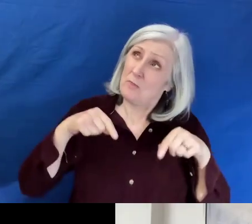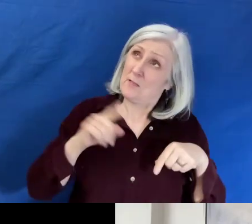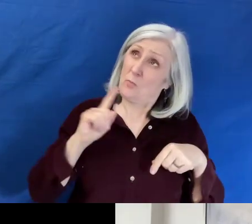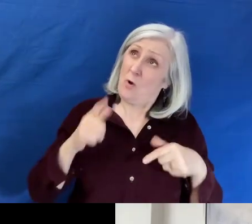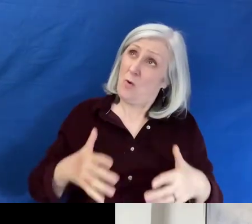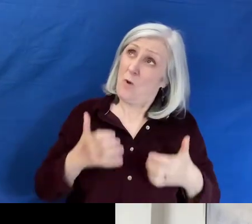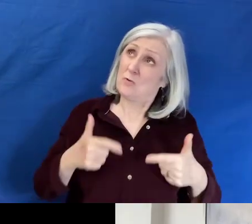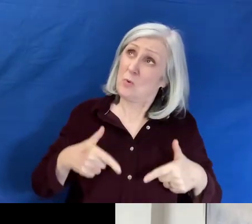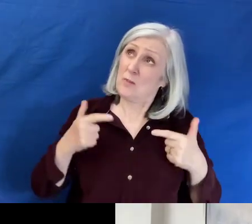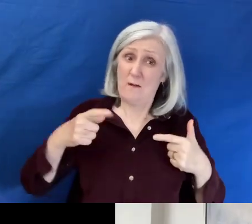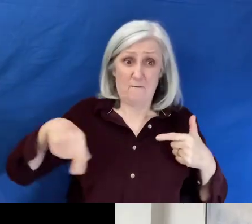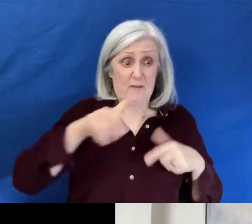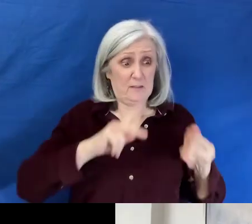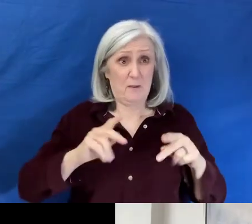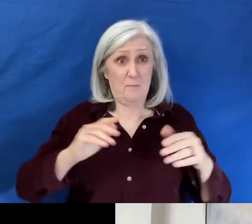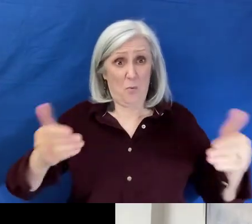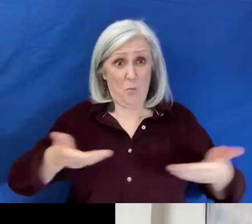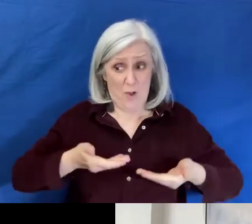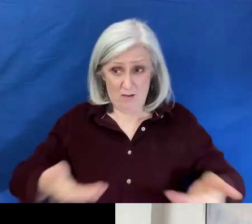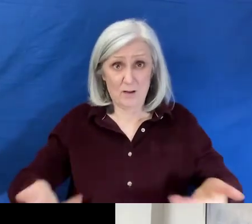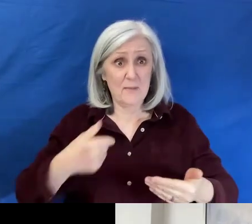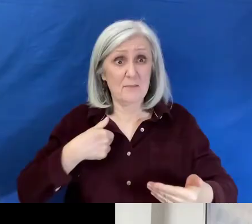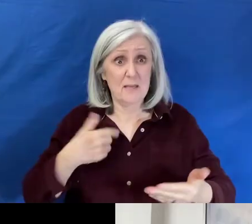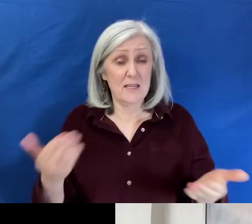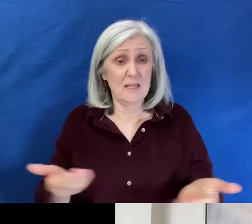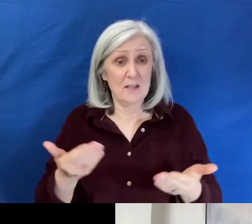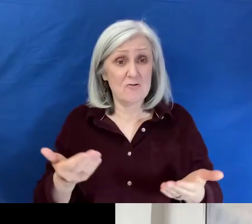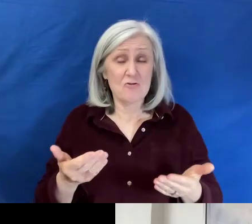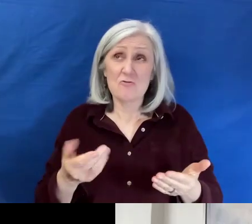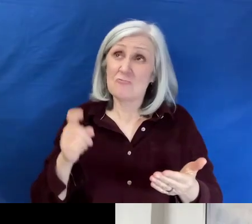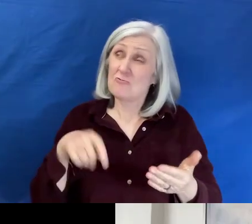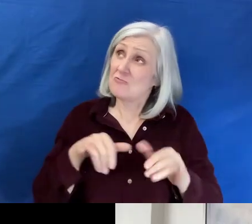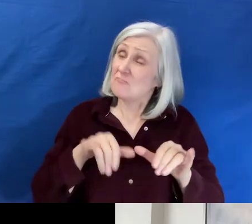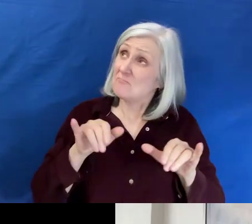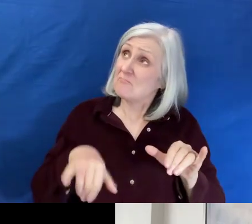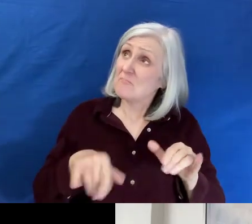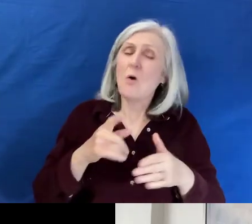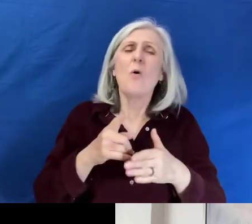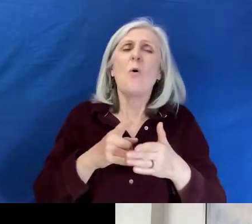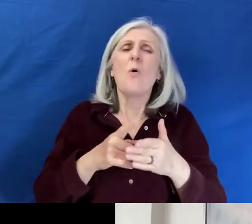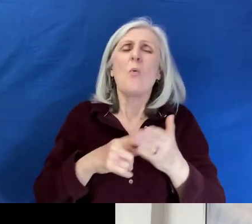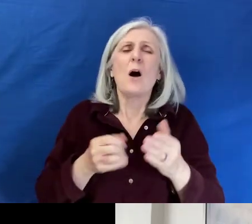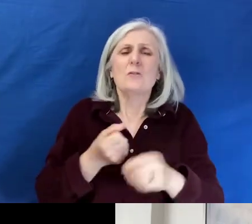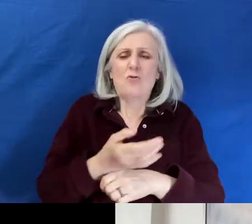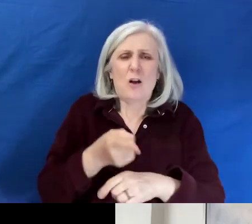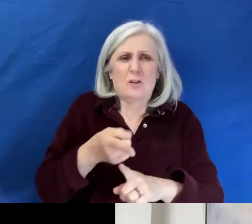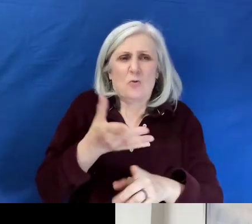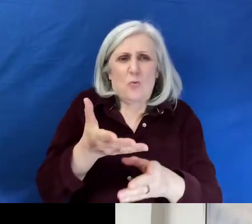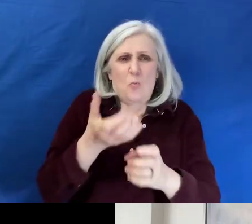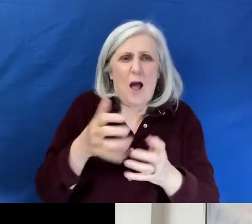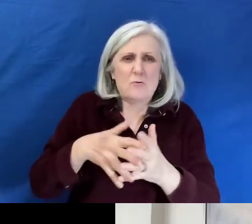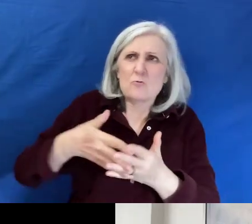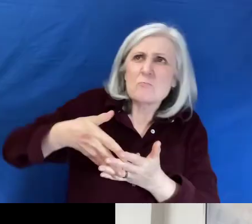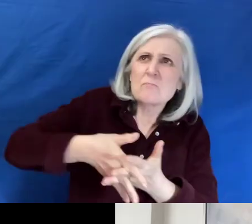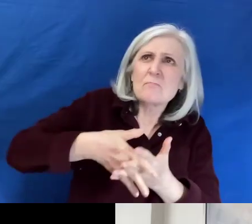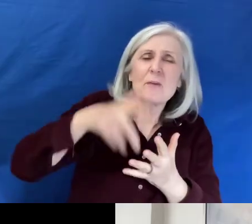like welcoming me? And I think what's making her want to plant her roots is she is